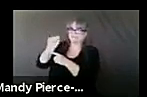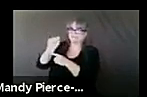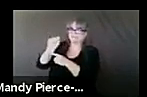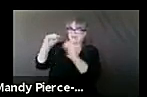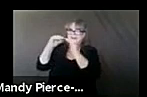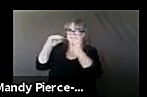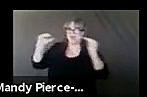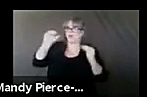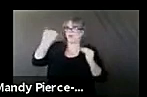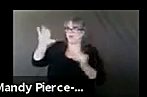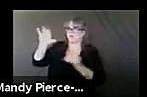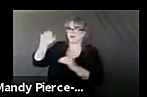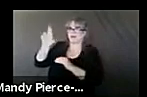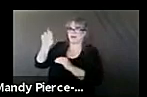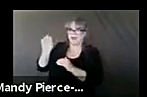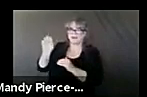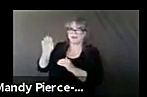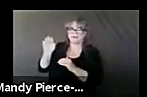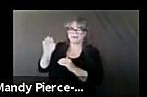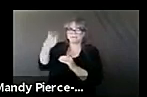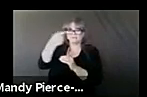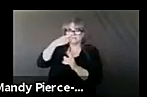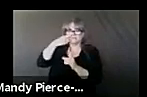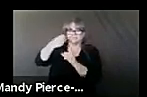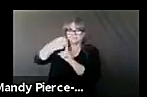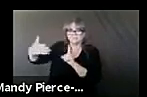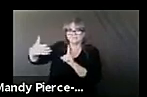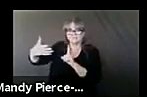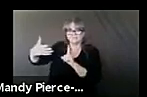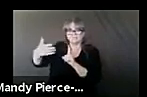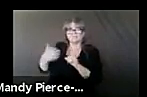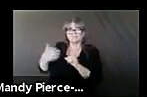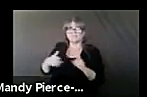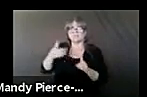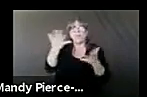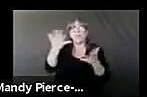a specific numbers-based trigger? That's the first part of the question.